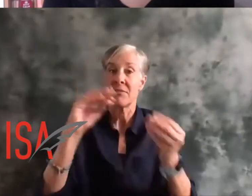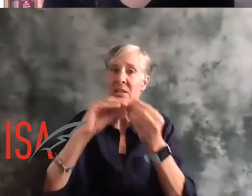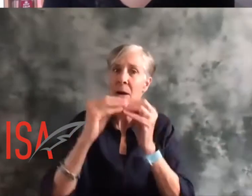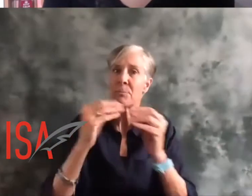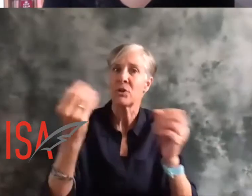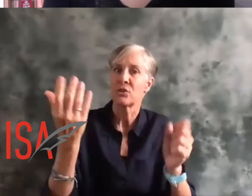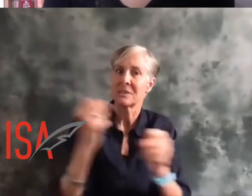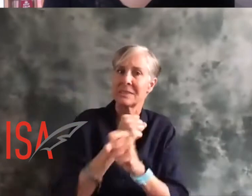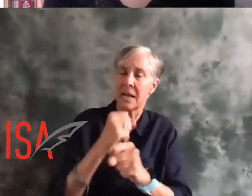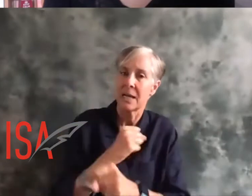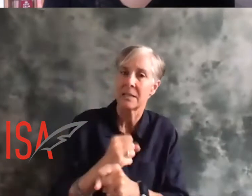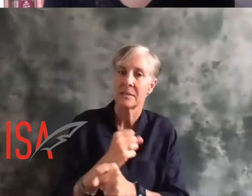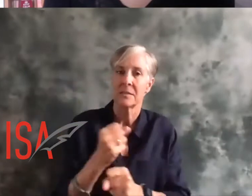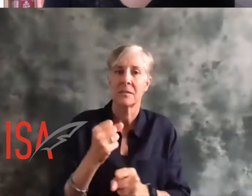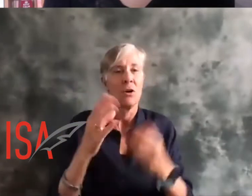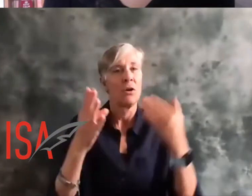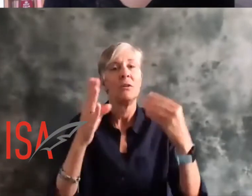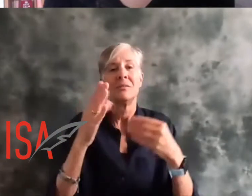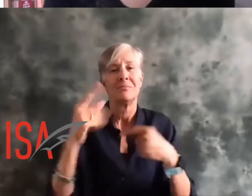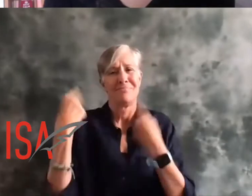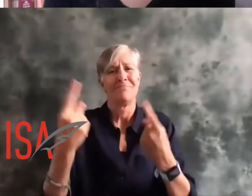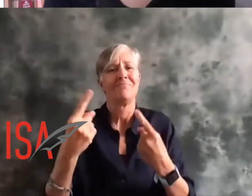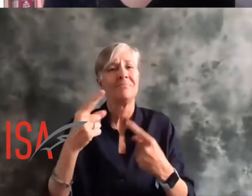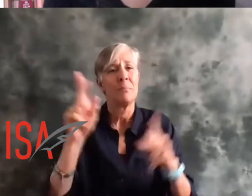doors that have been previously been shut.